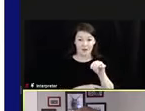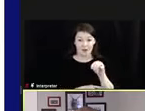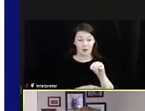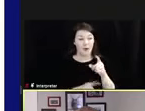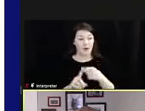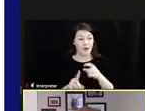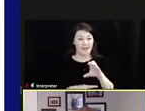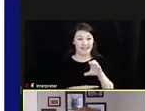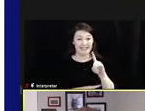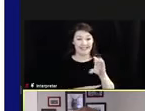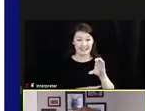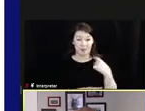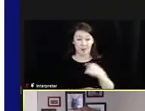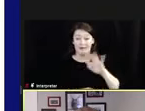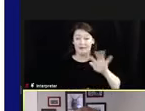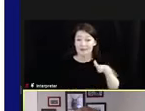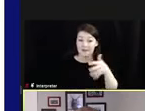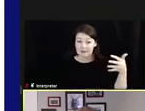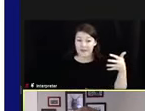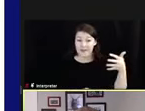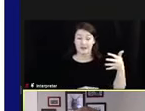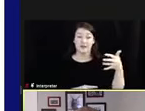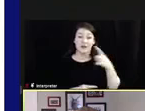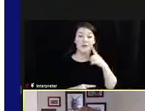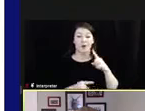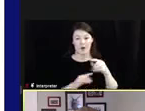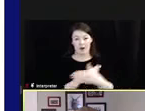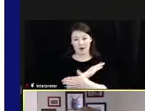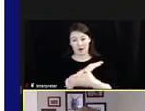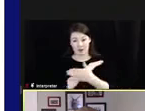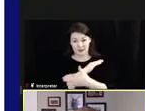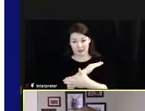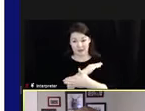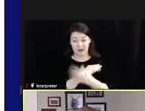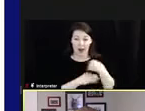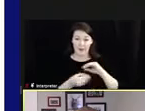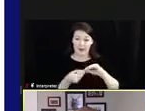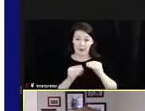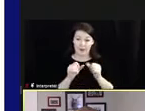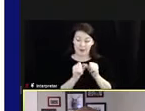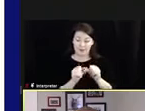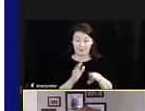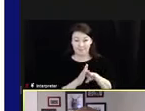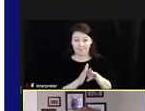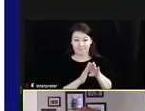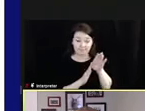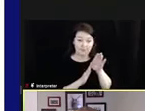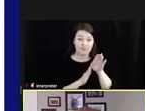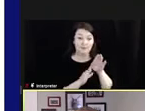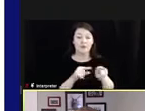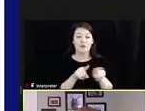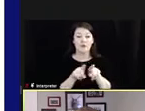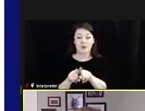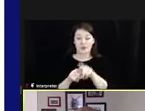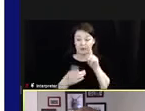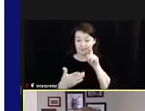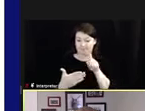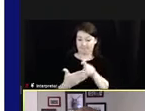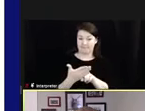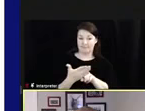to have the 5th highest rate in the country right now, and our rates are continuing to increase. Also, one of the trends that I noted in the